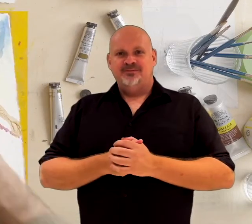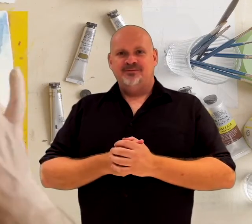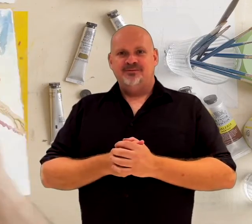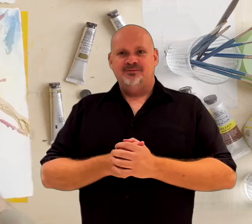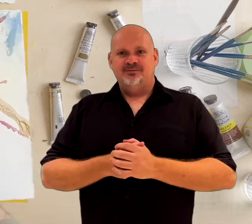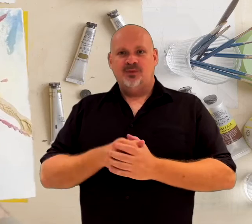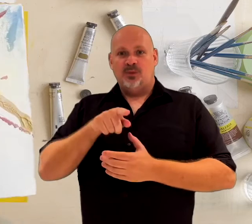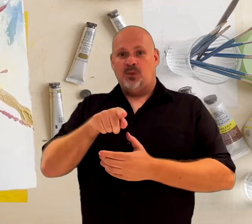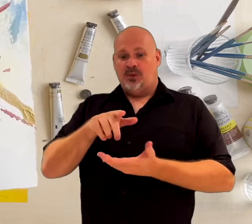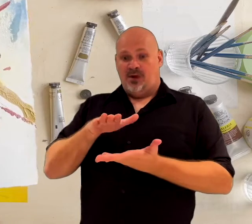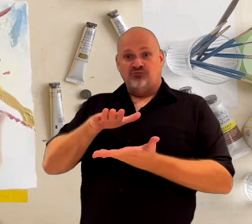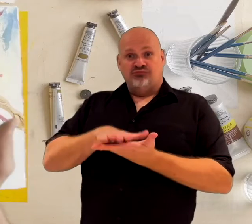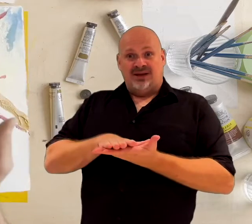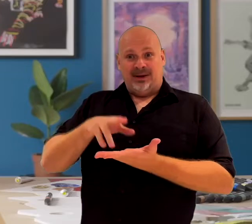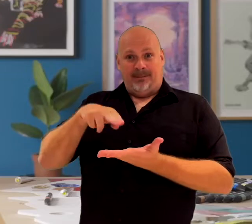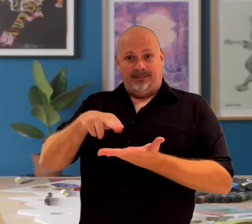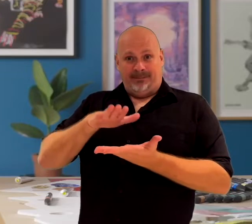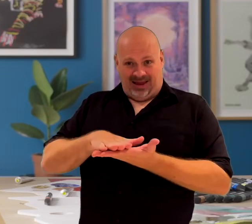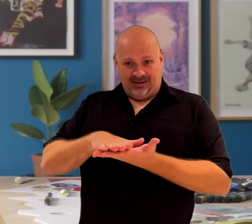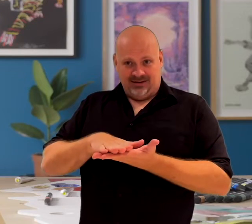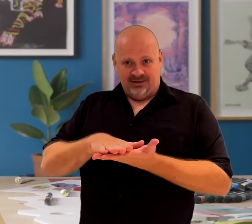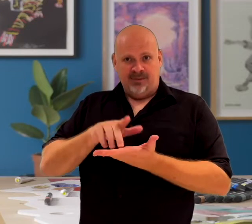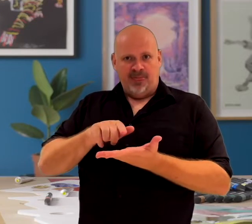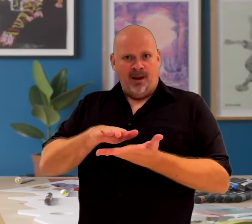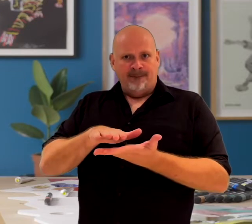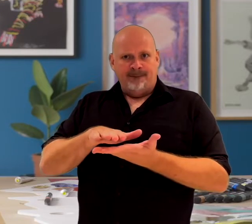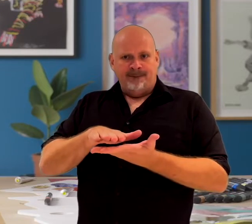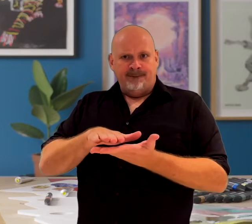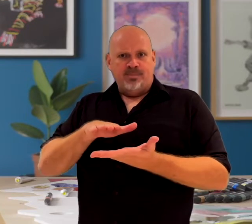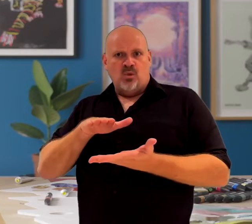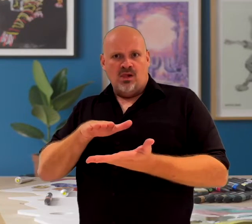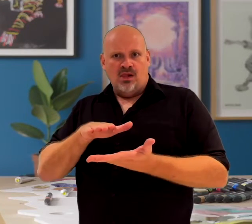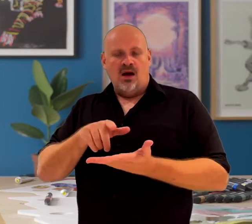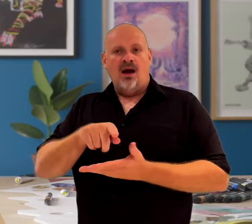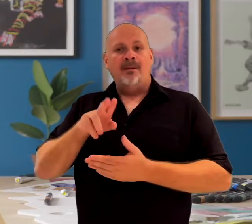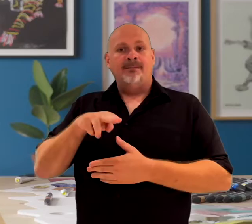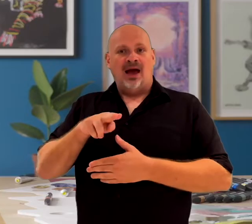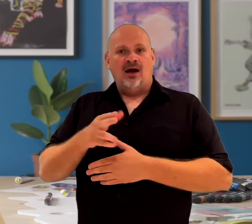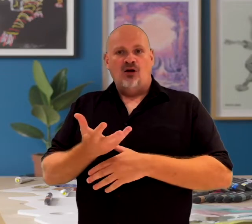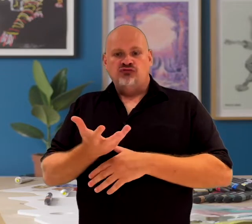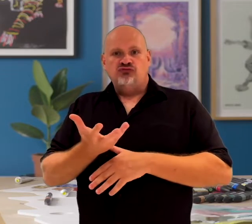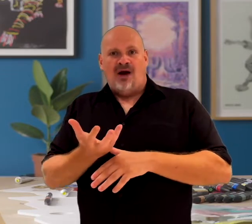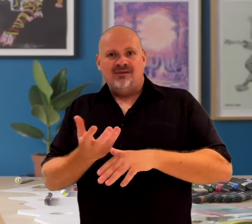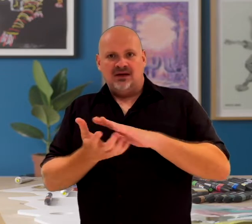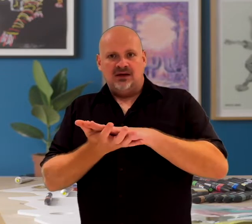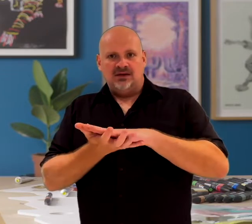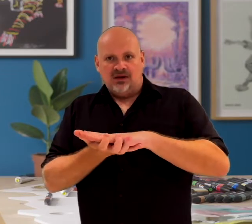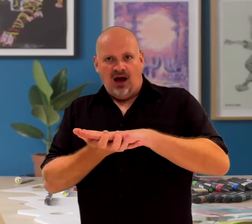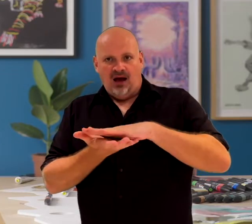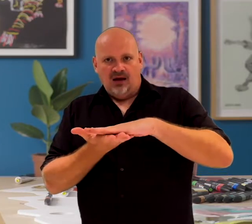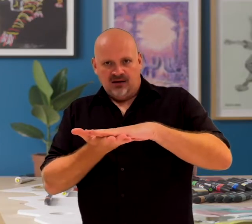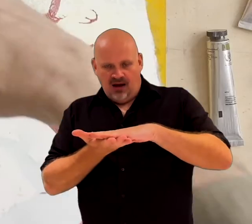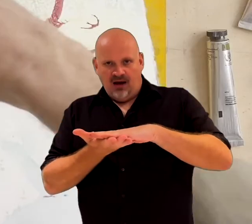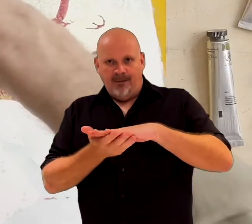when you press on the paint and you pull, okay? The gravity of the paint being stuck to one layer to the other,